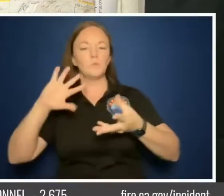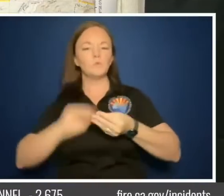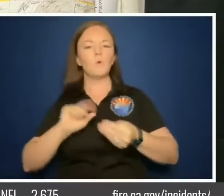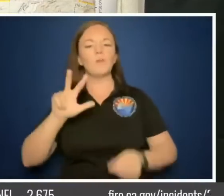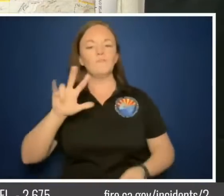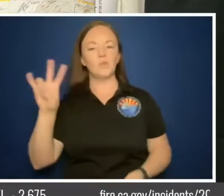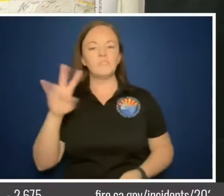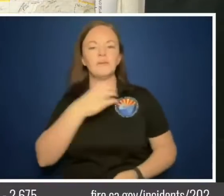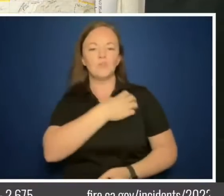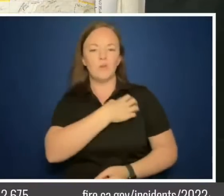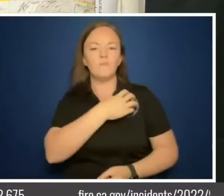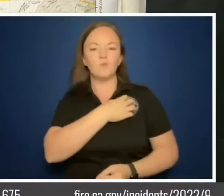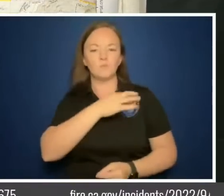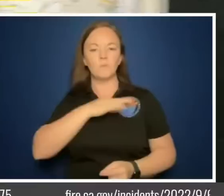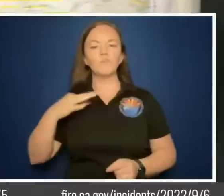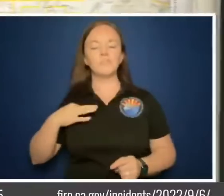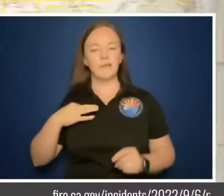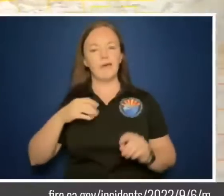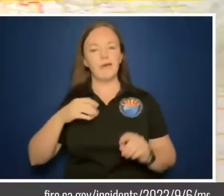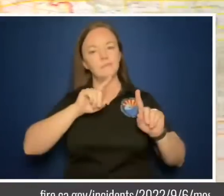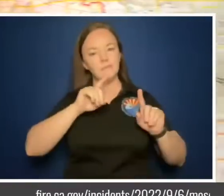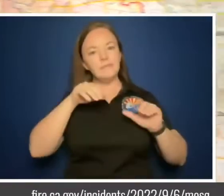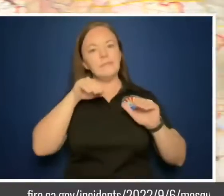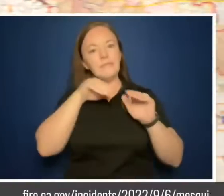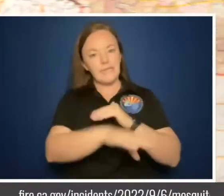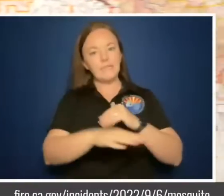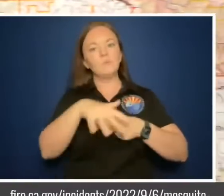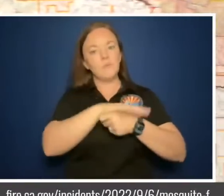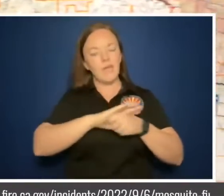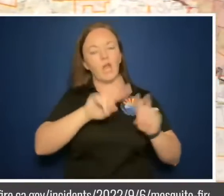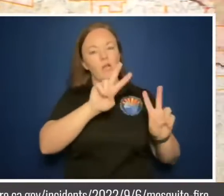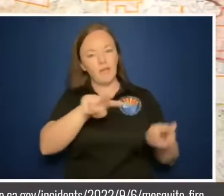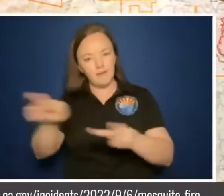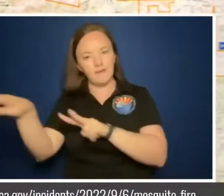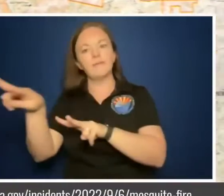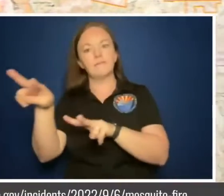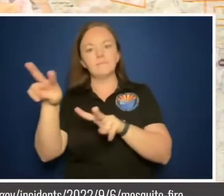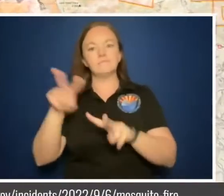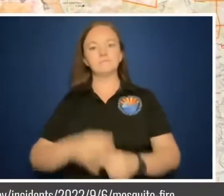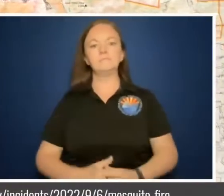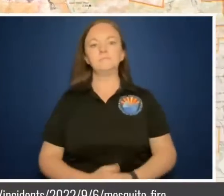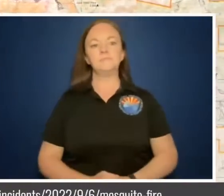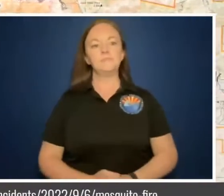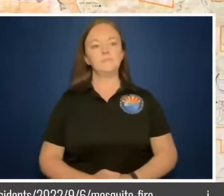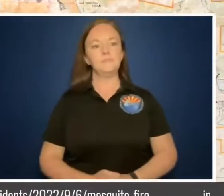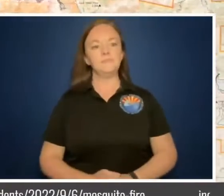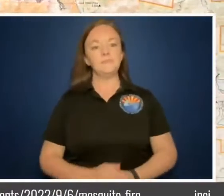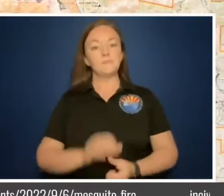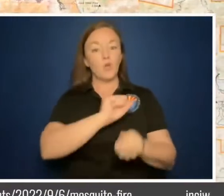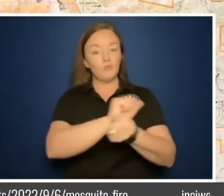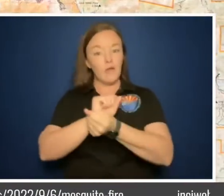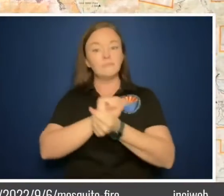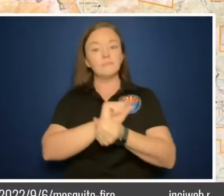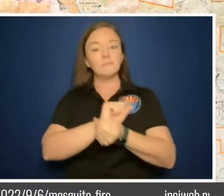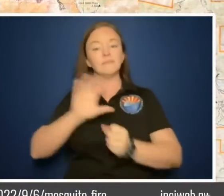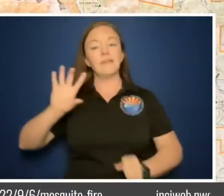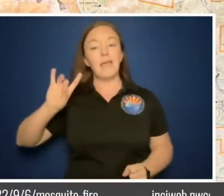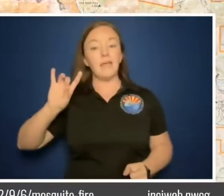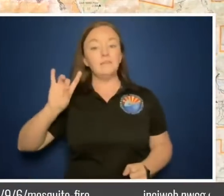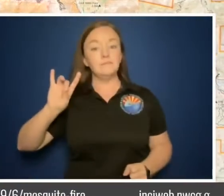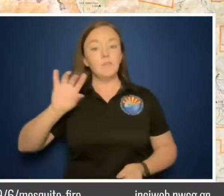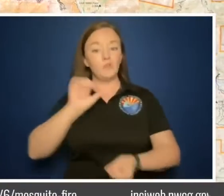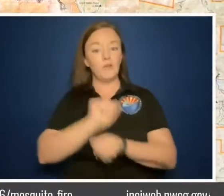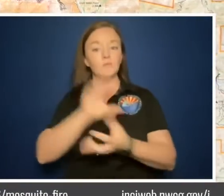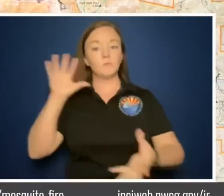law enforcement personnel dedicated to the fire. As far as arrests go, we had 8 arrests